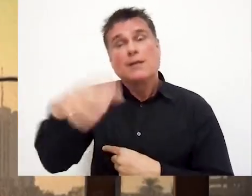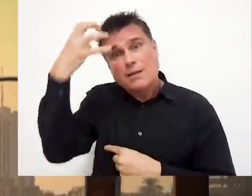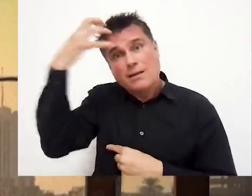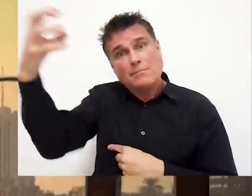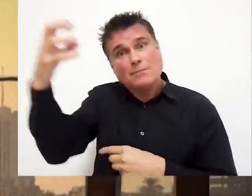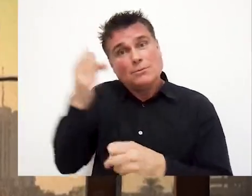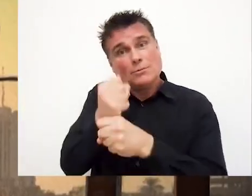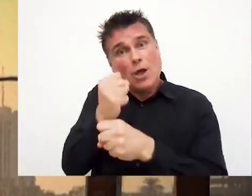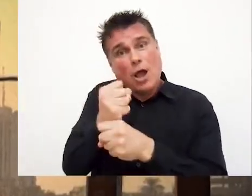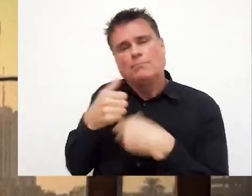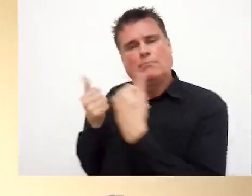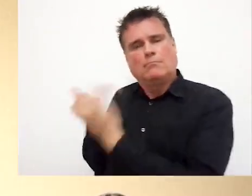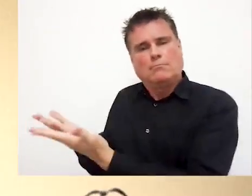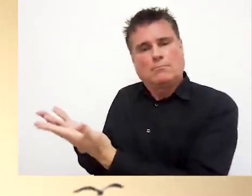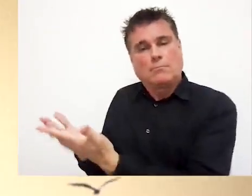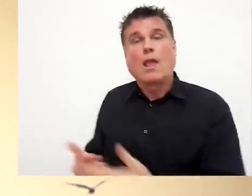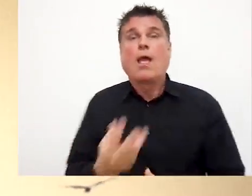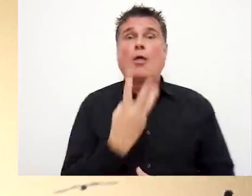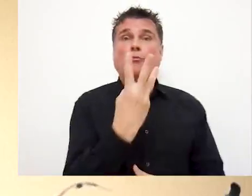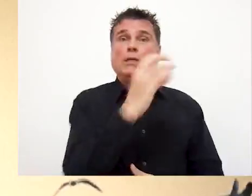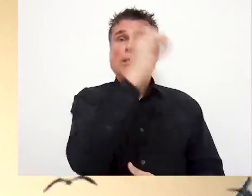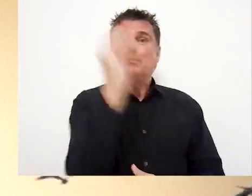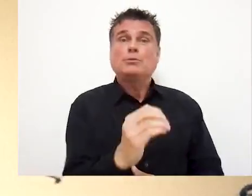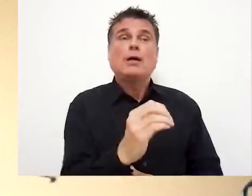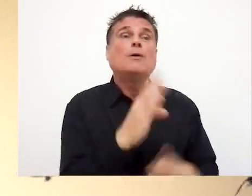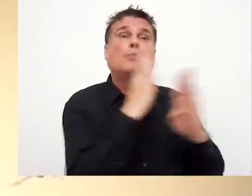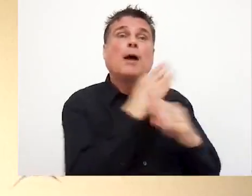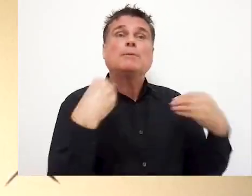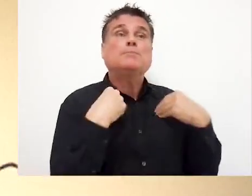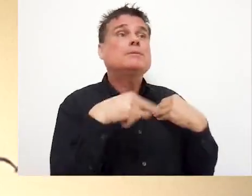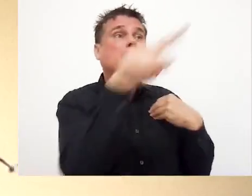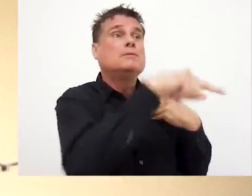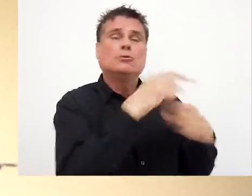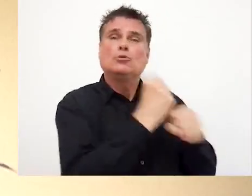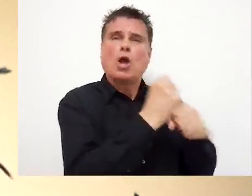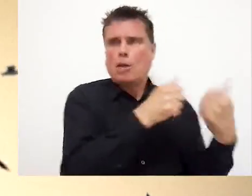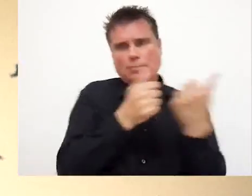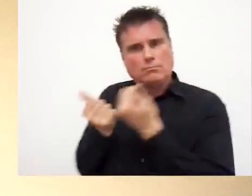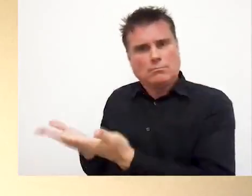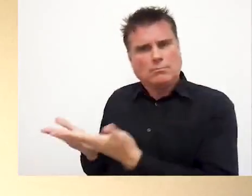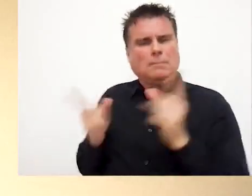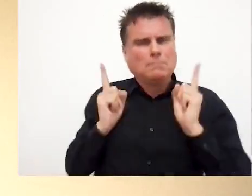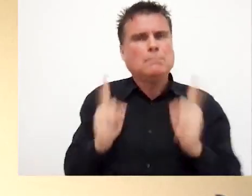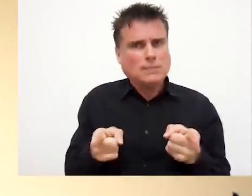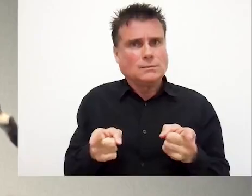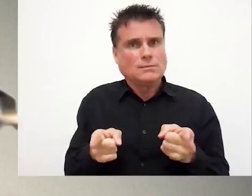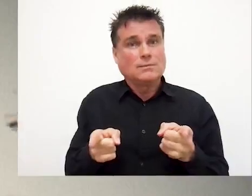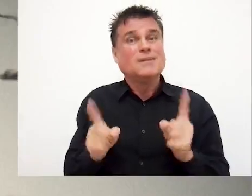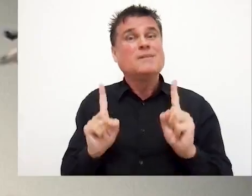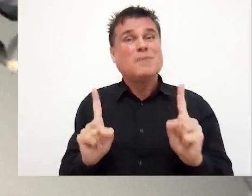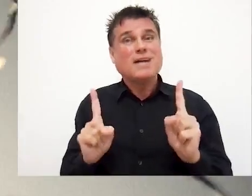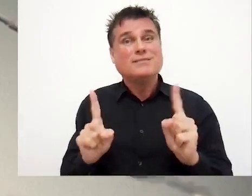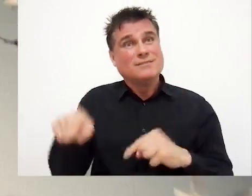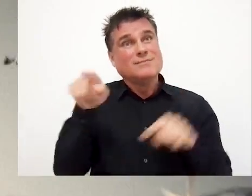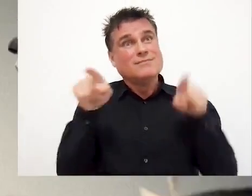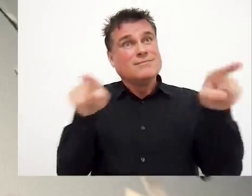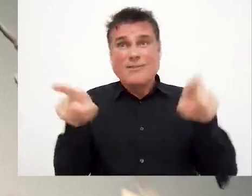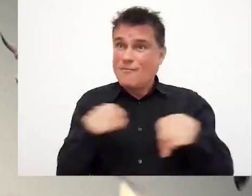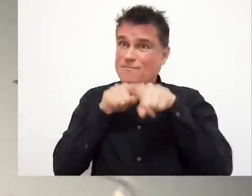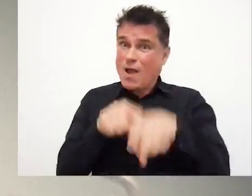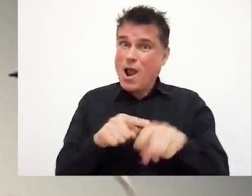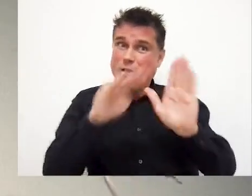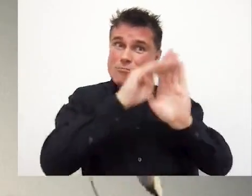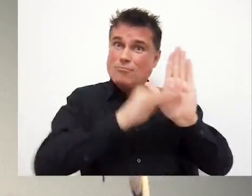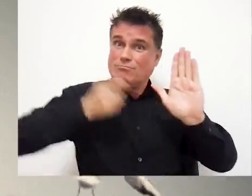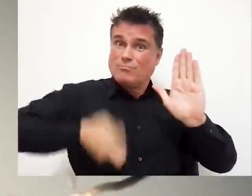and 3% of private sector jobs for people with disabilities. But those laws are not being implemented,